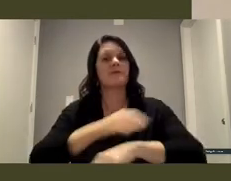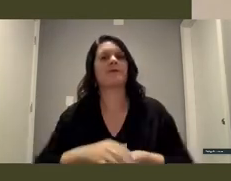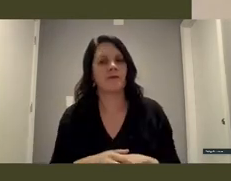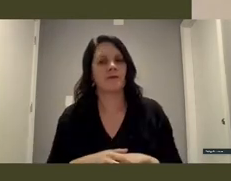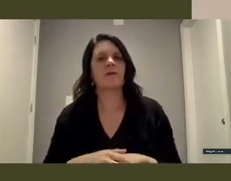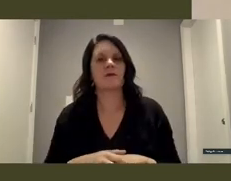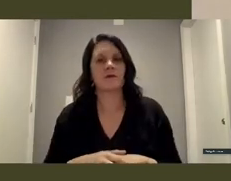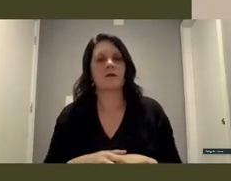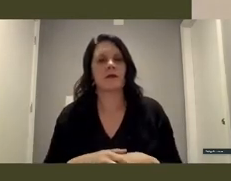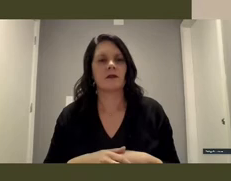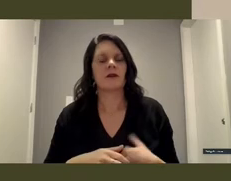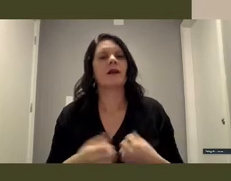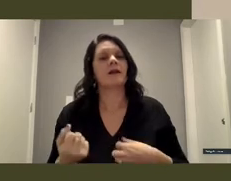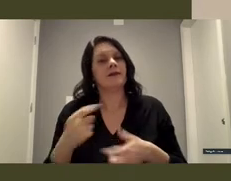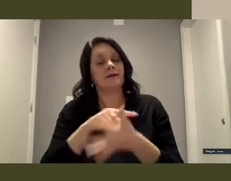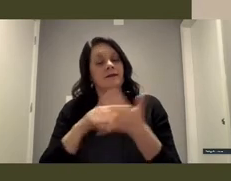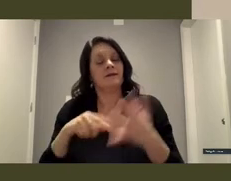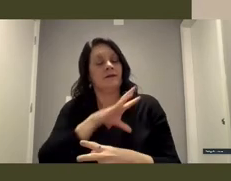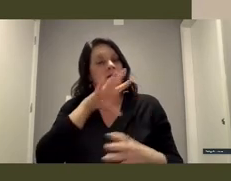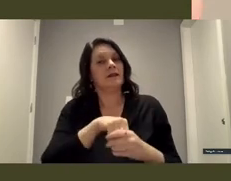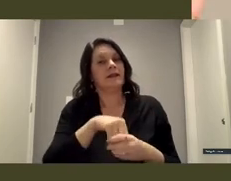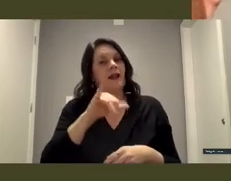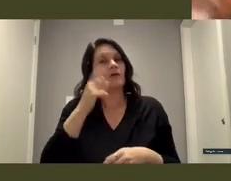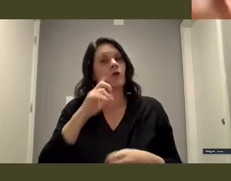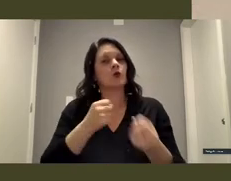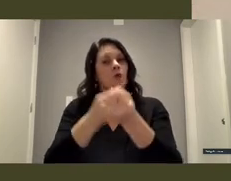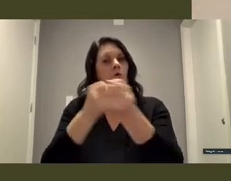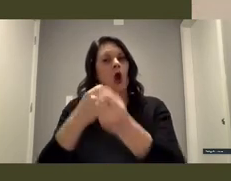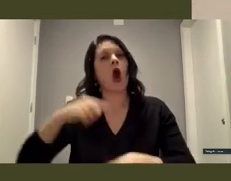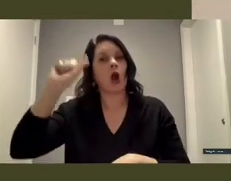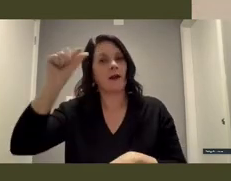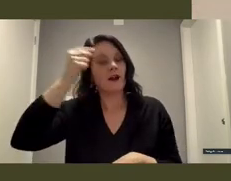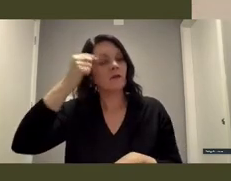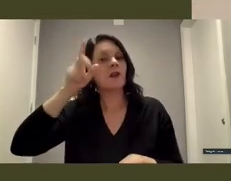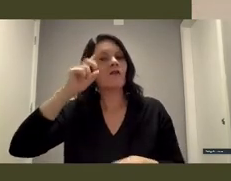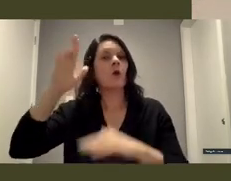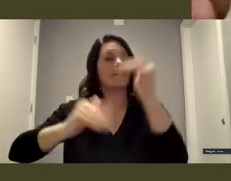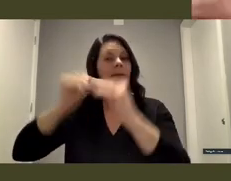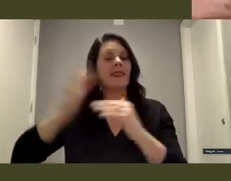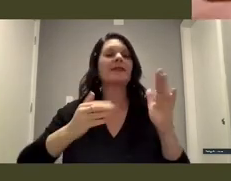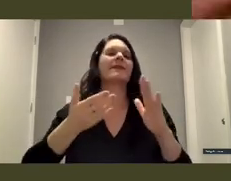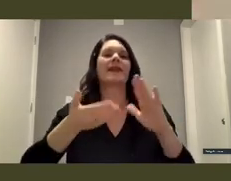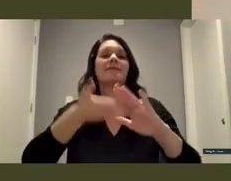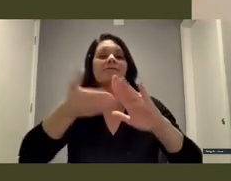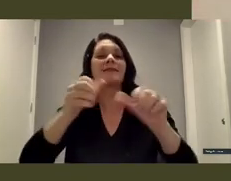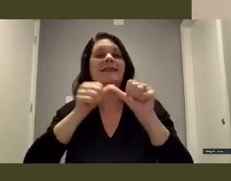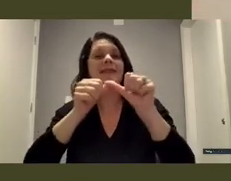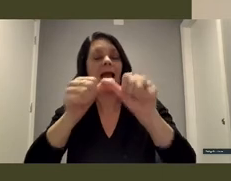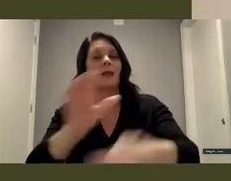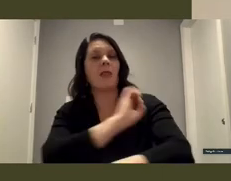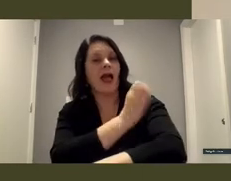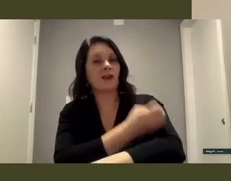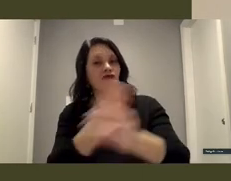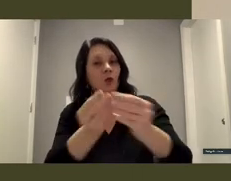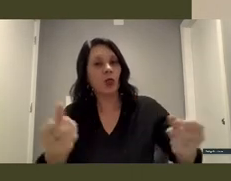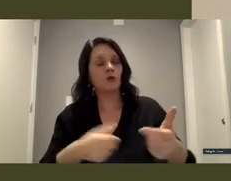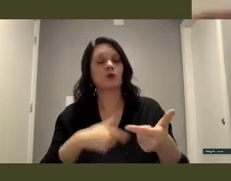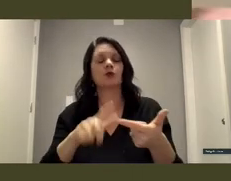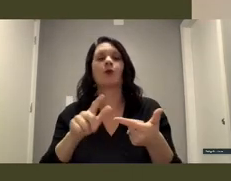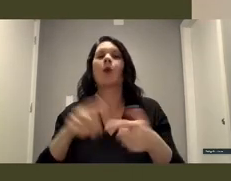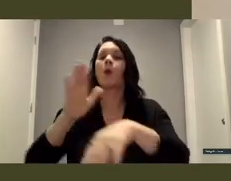number of these areas in supporting our governments on building, you know, sustainable energy solutions, looking at early warning systems,